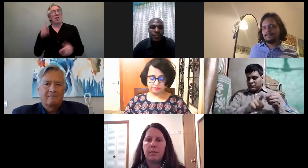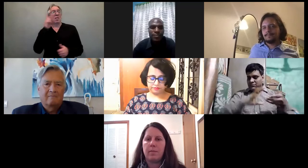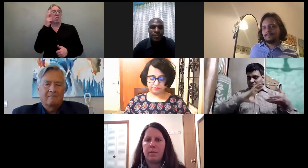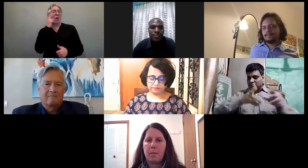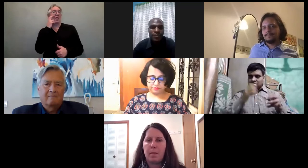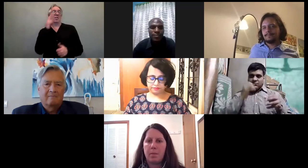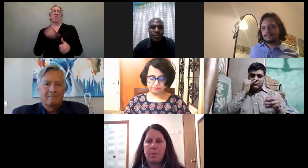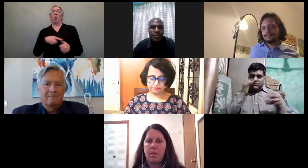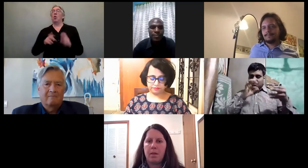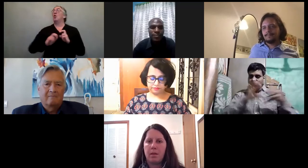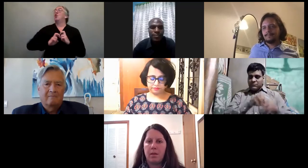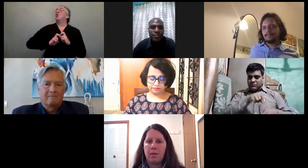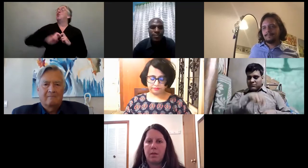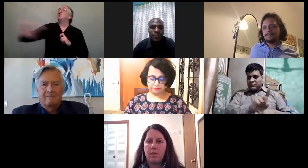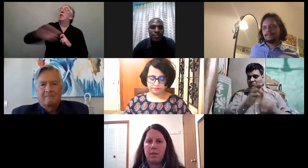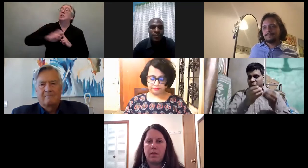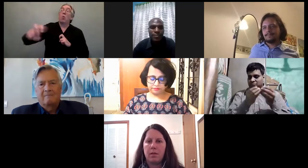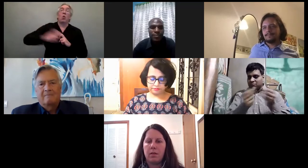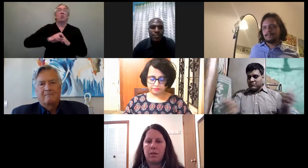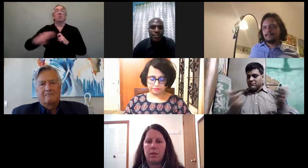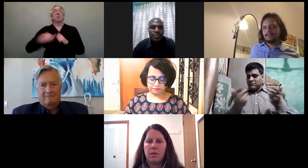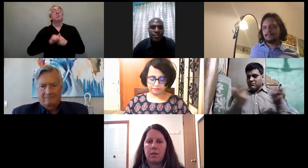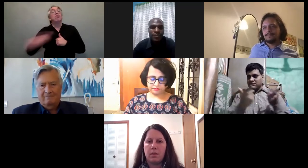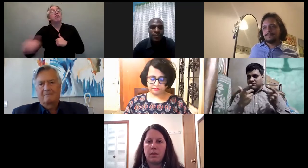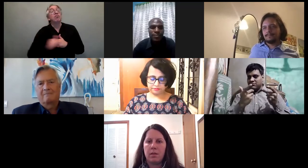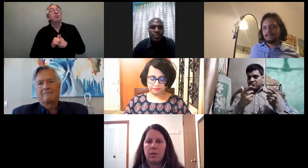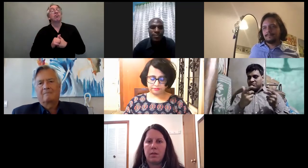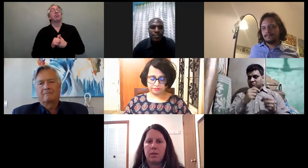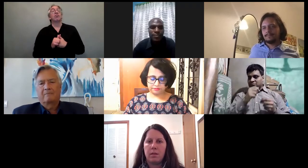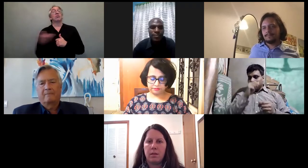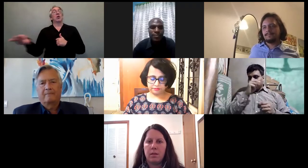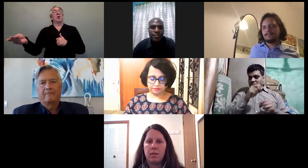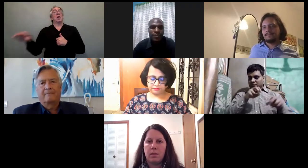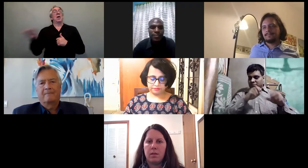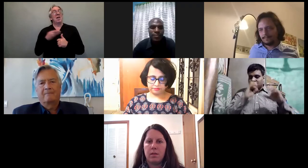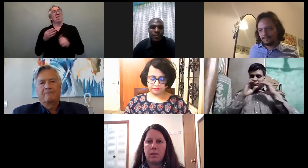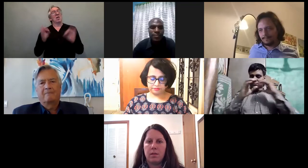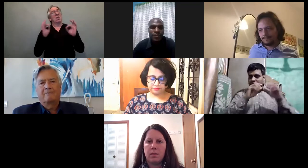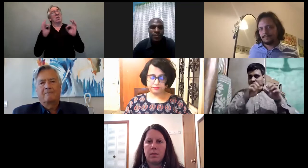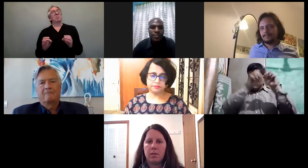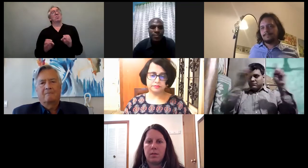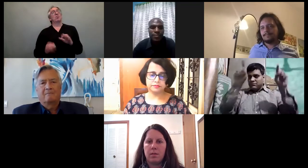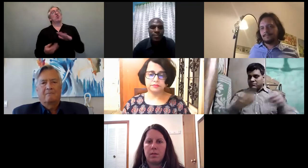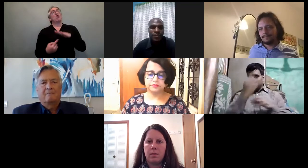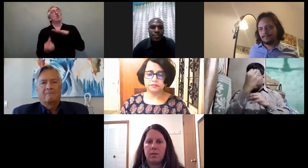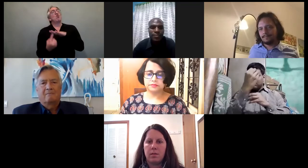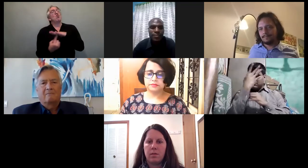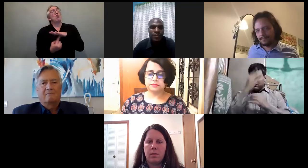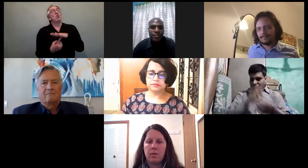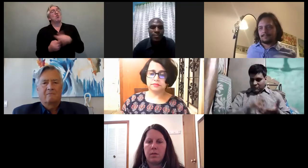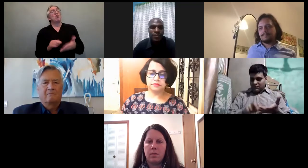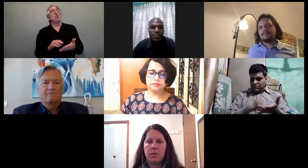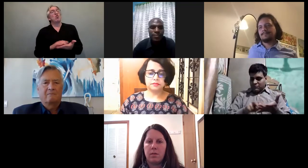of communication through braille devices and things like that, which are pretty easy for us to